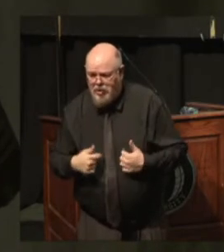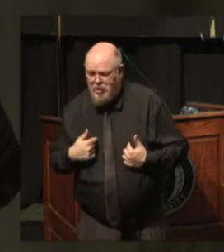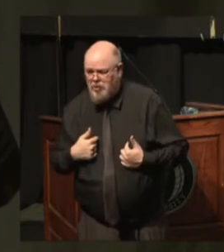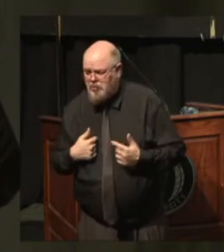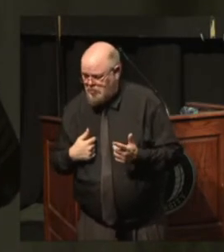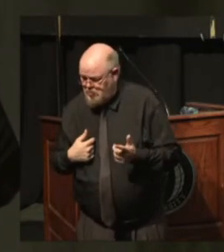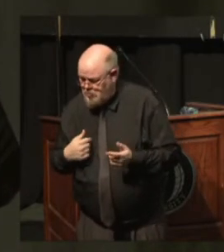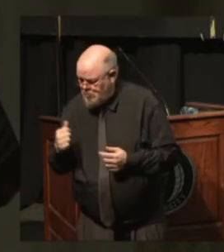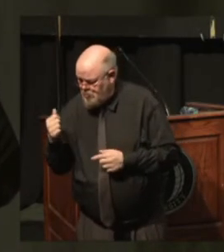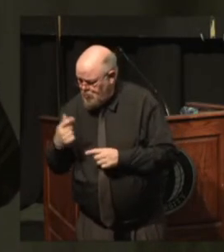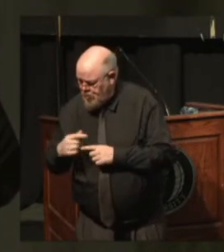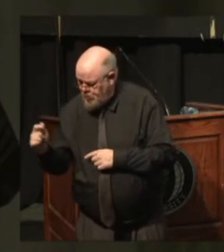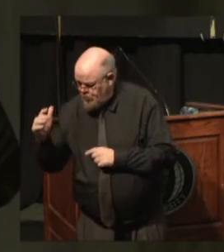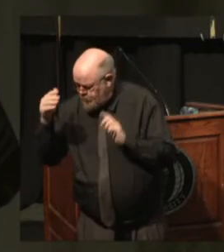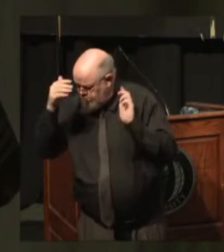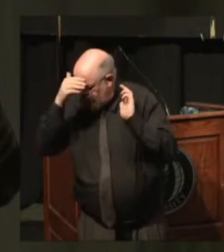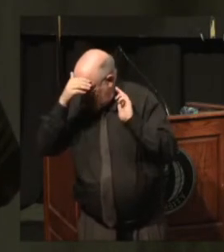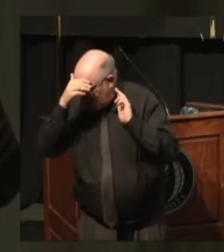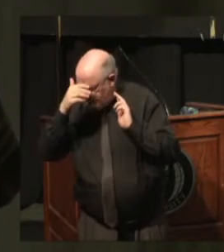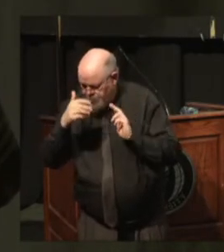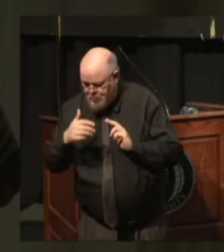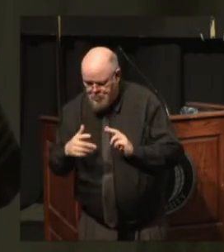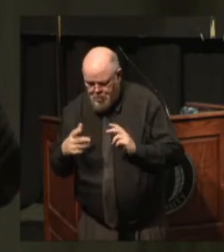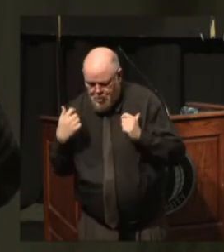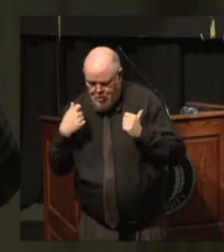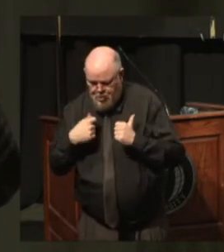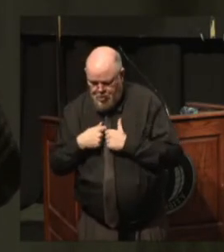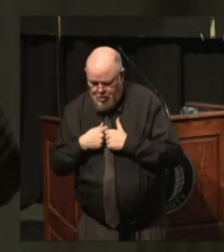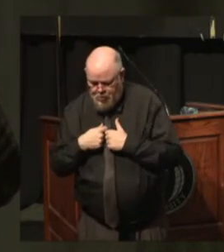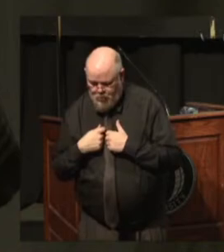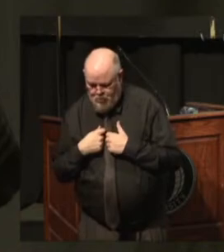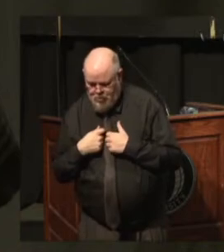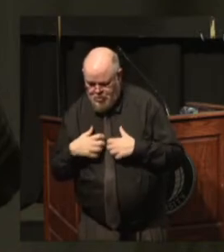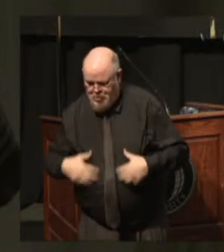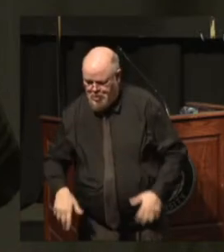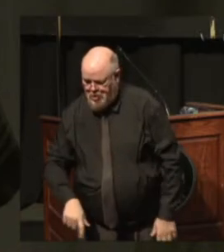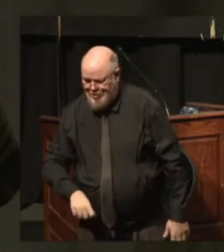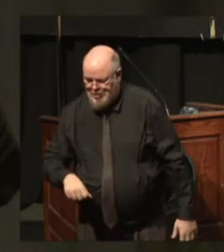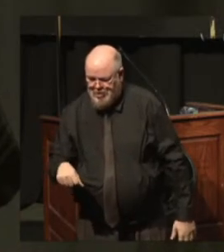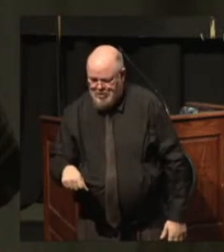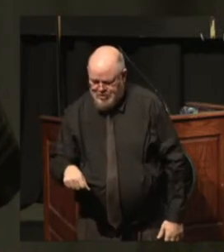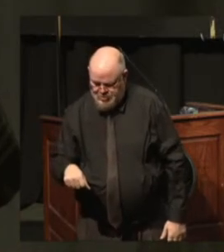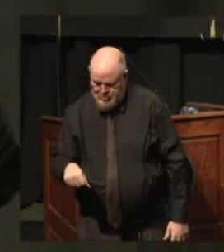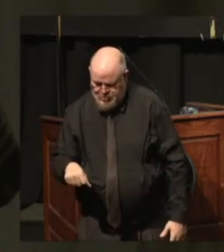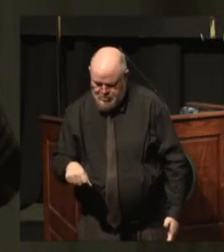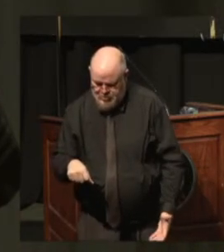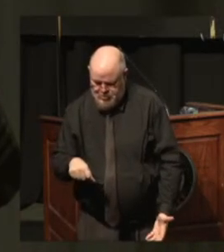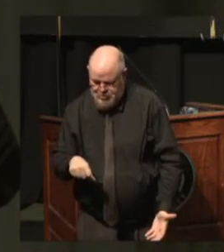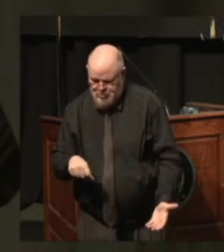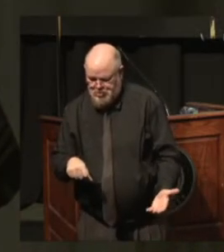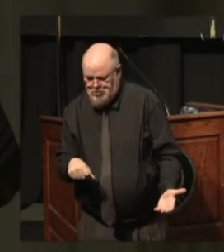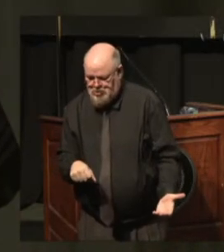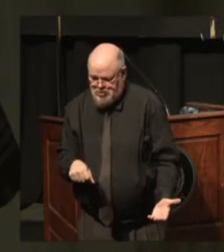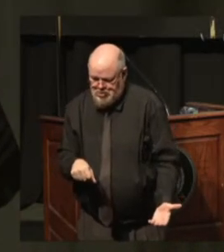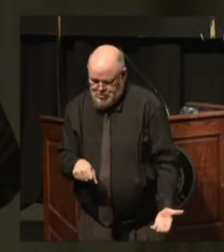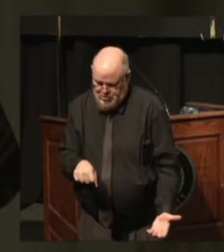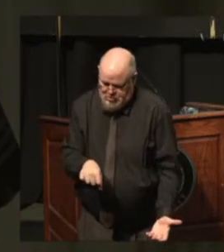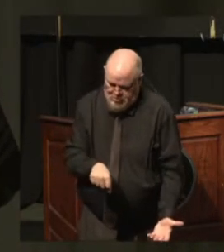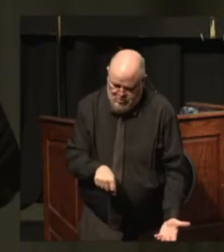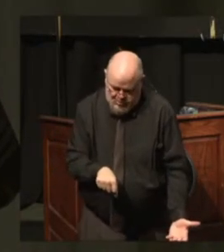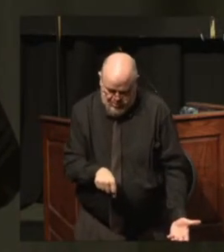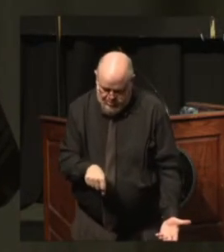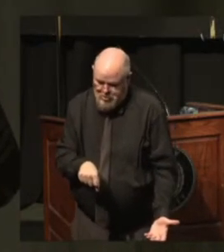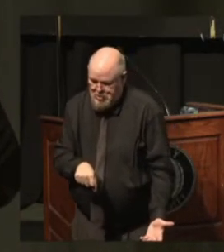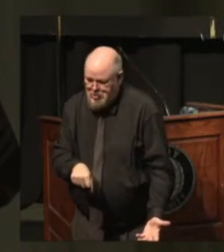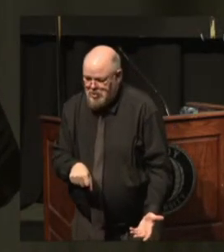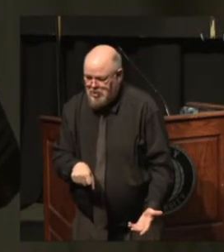bronze helmet, puts on this coat mail, grabs this sword that is very cumbersome, and he probably tries